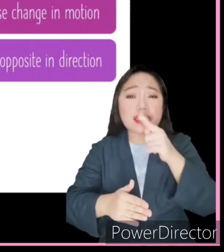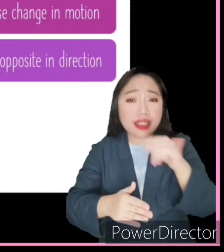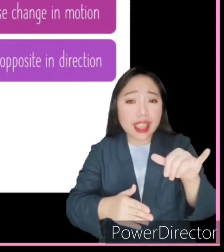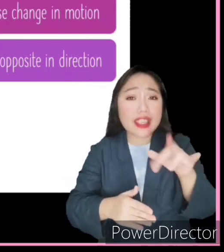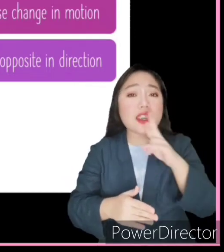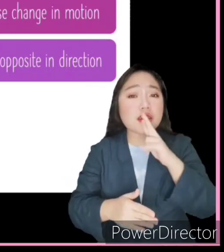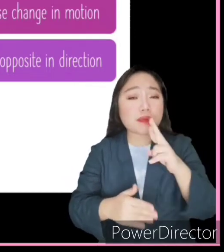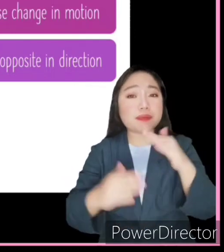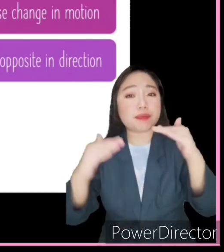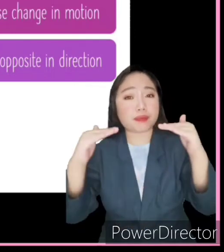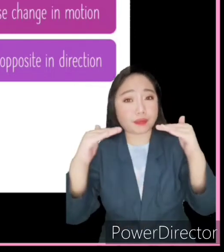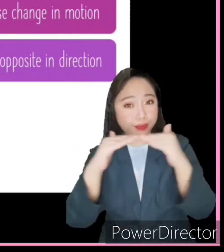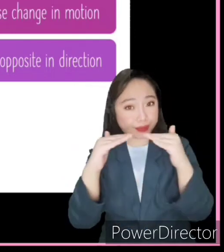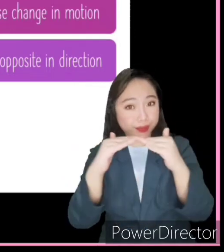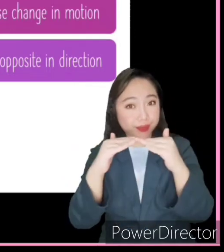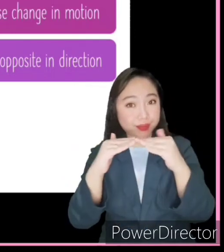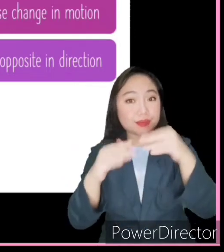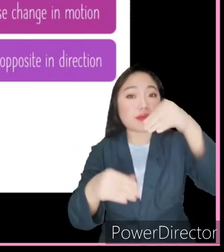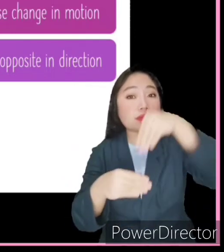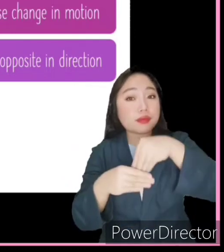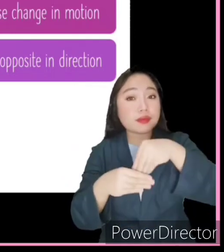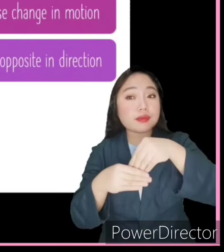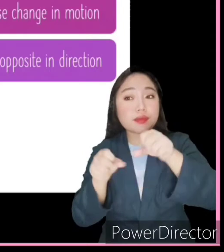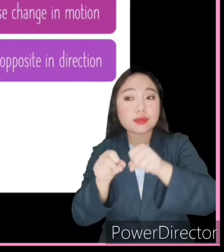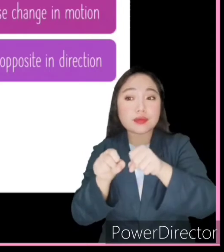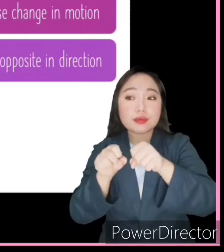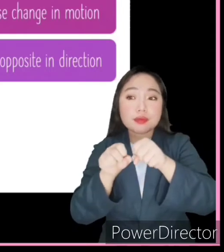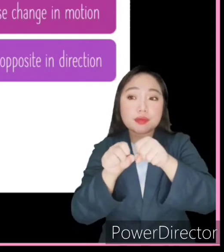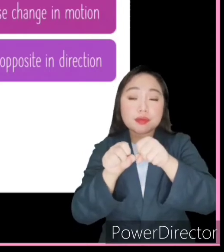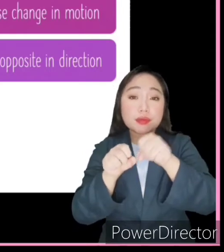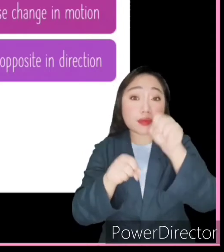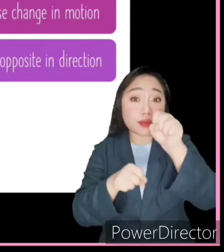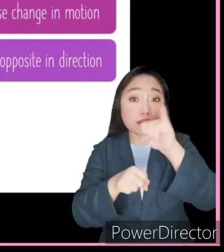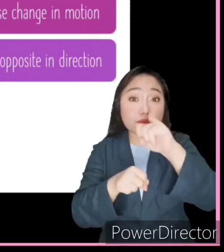equal in size or magnitude